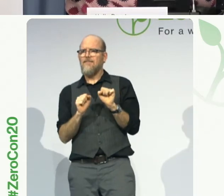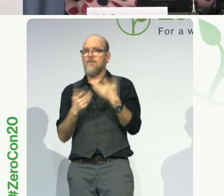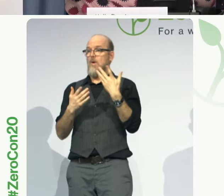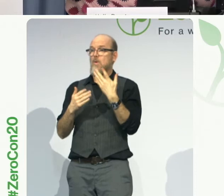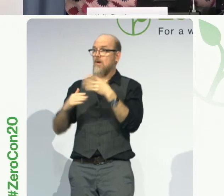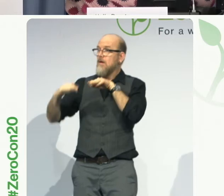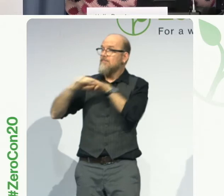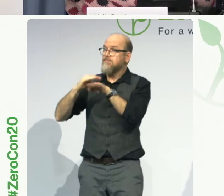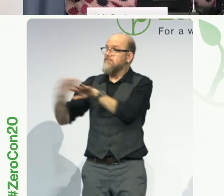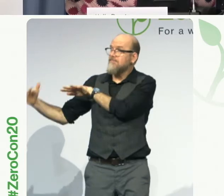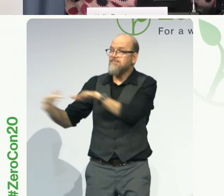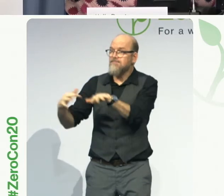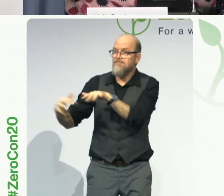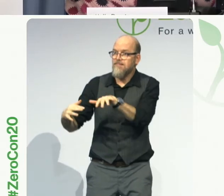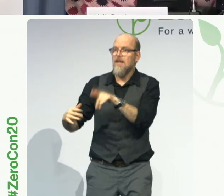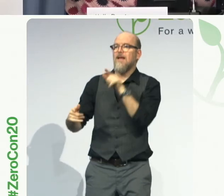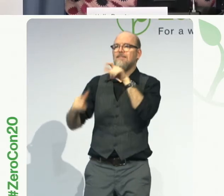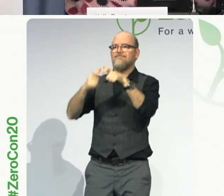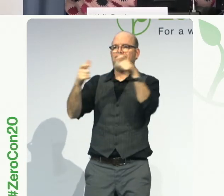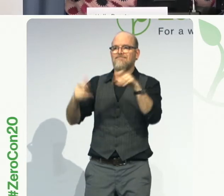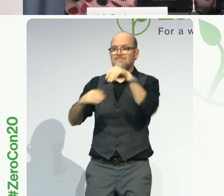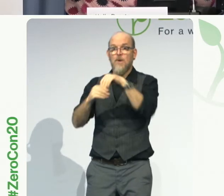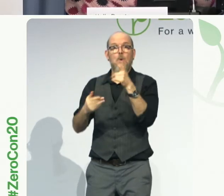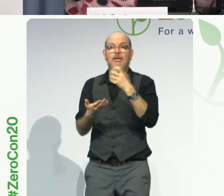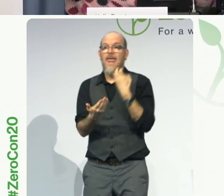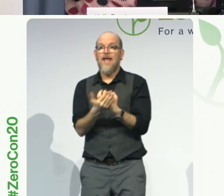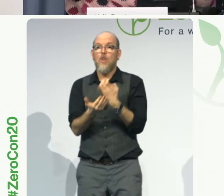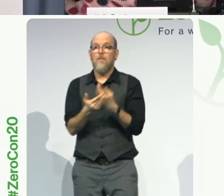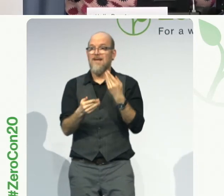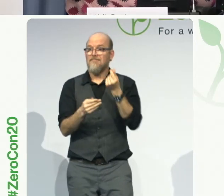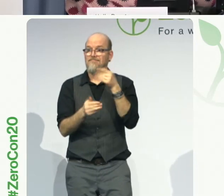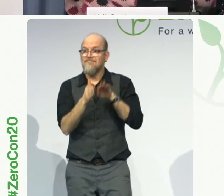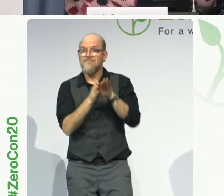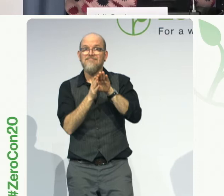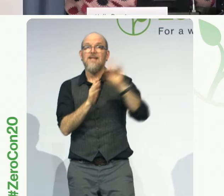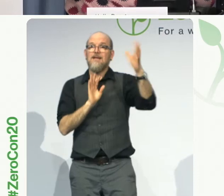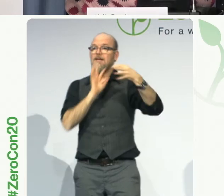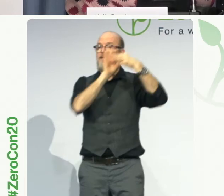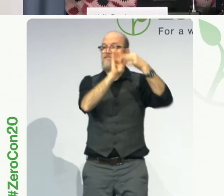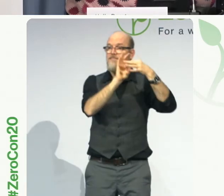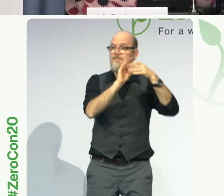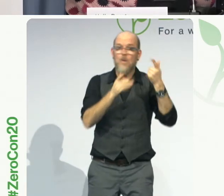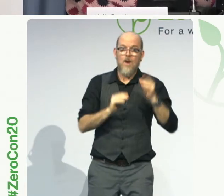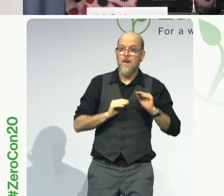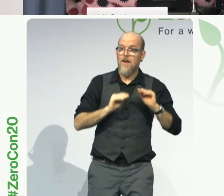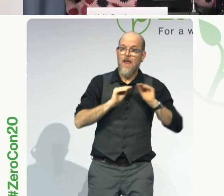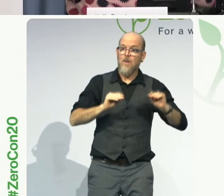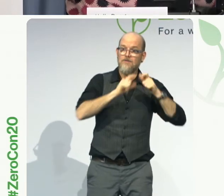well economic promotion and basic education and vocational training and other topics as